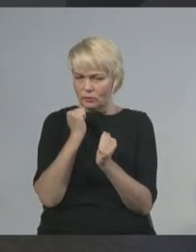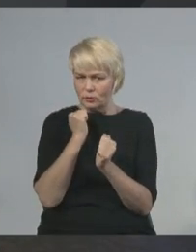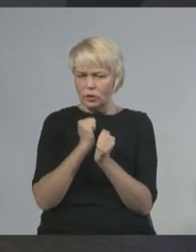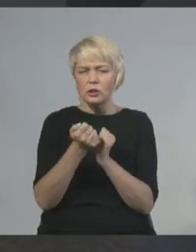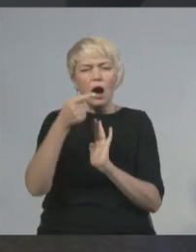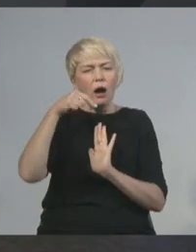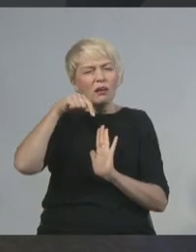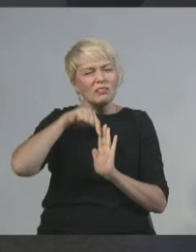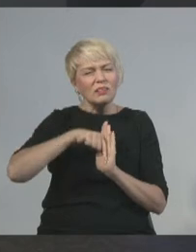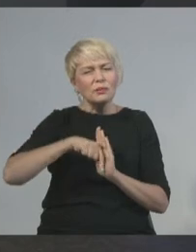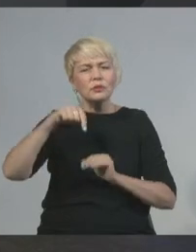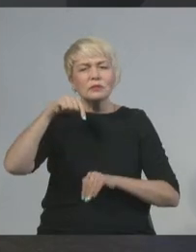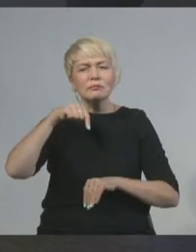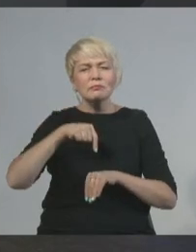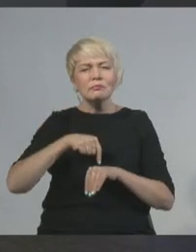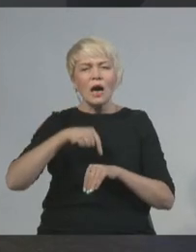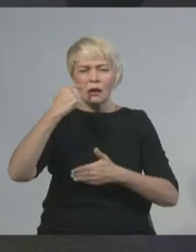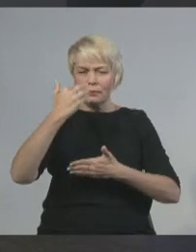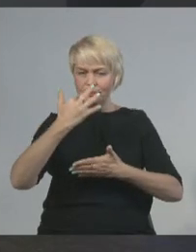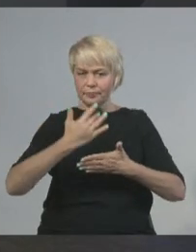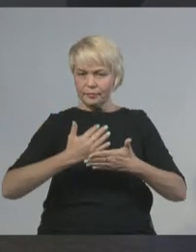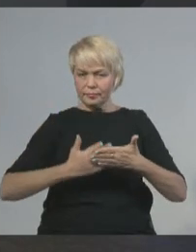content increased